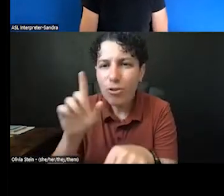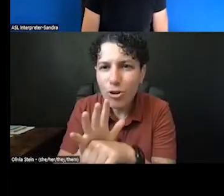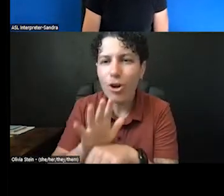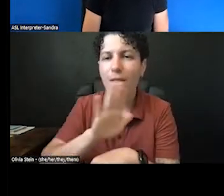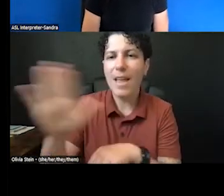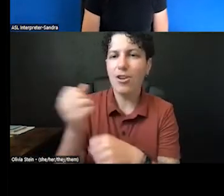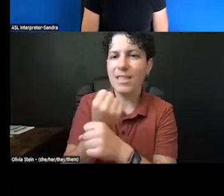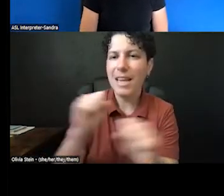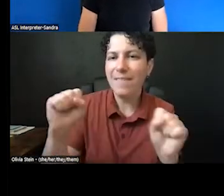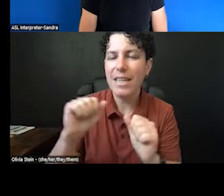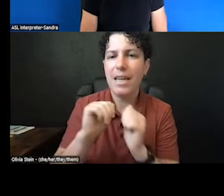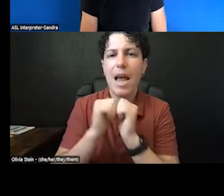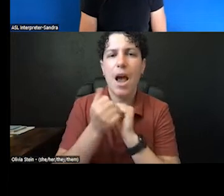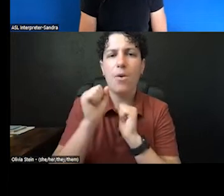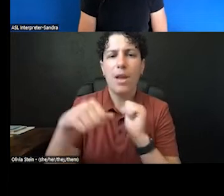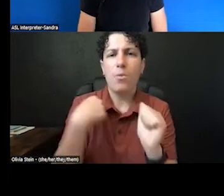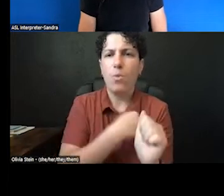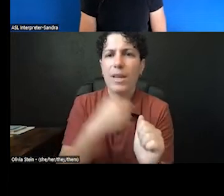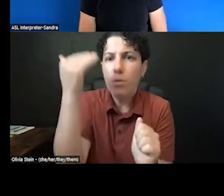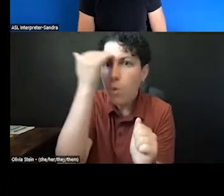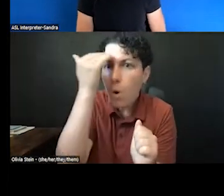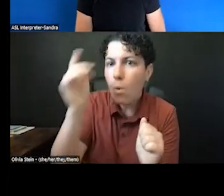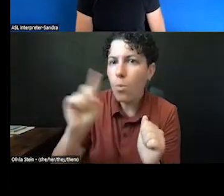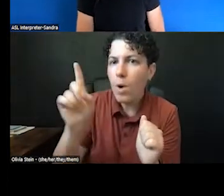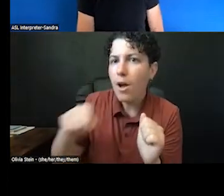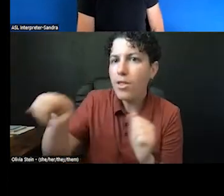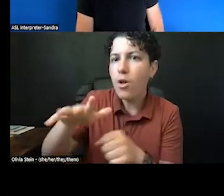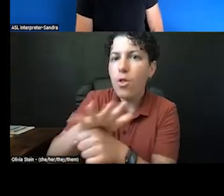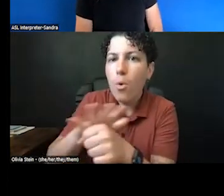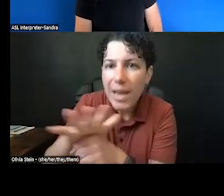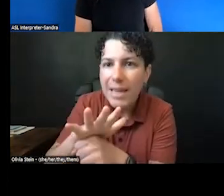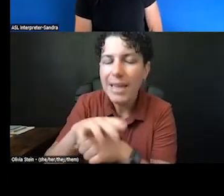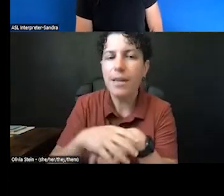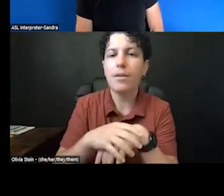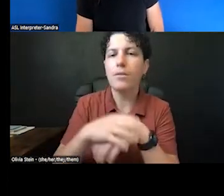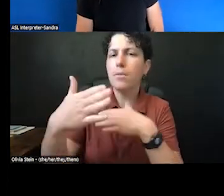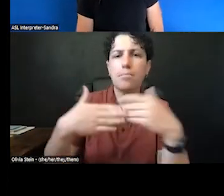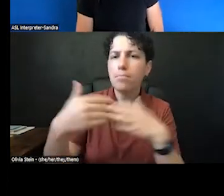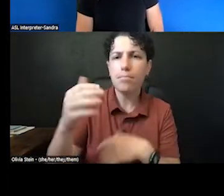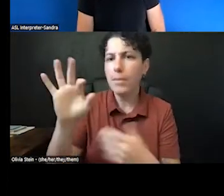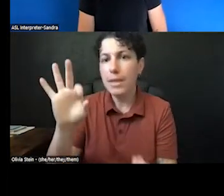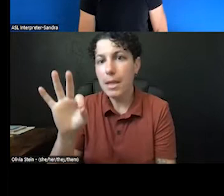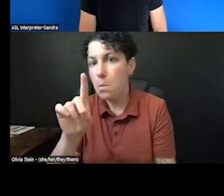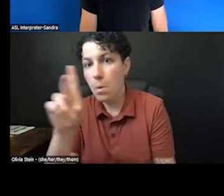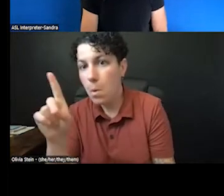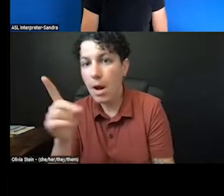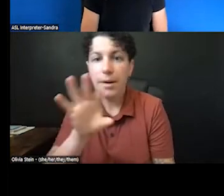how can we ensure that they are safe? And how do we know where they are located? It doesn't